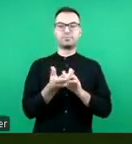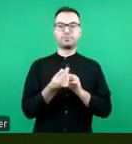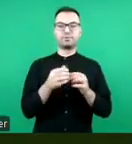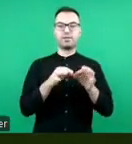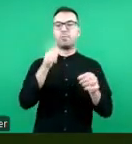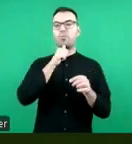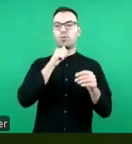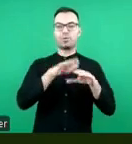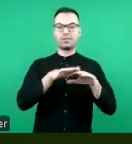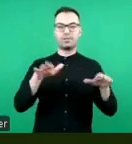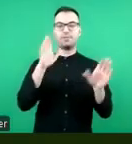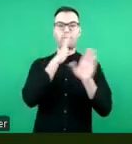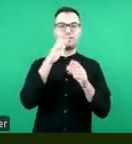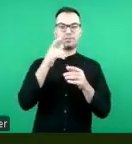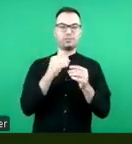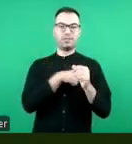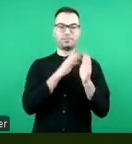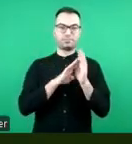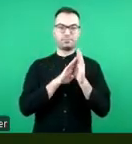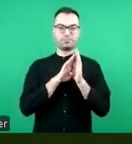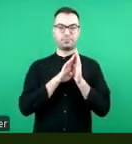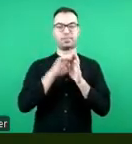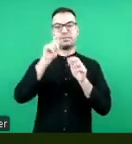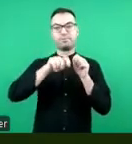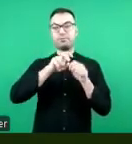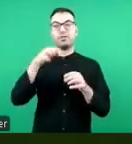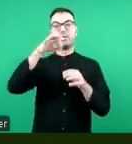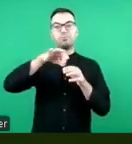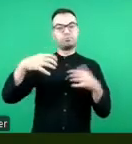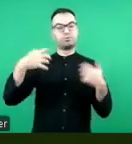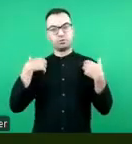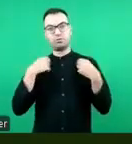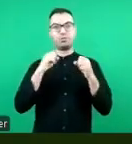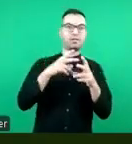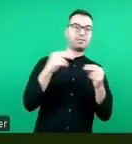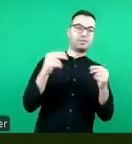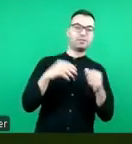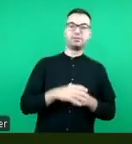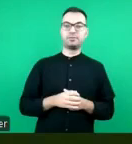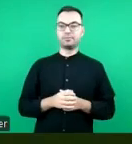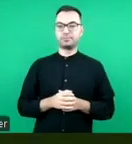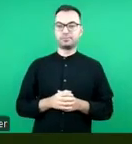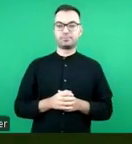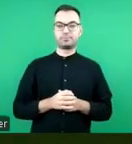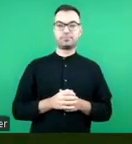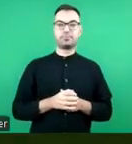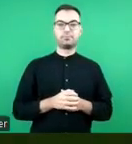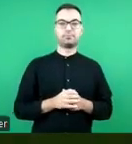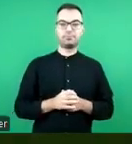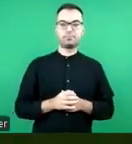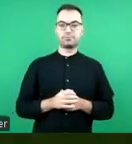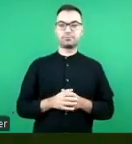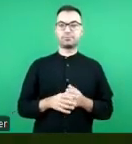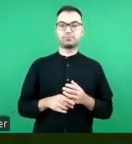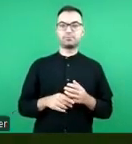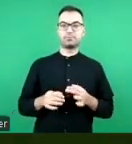air temperature. So we could track seedling survivals with disturbance and with additional change in climate.